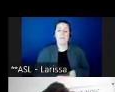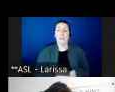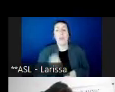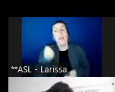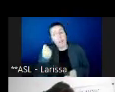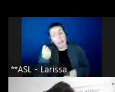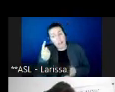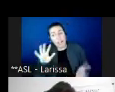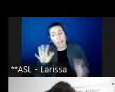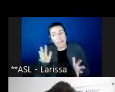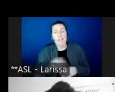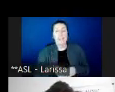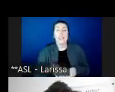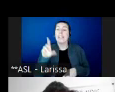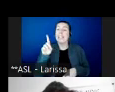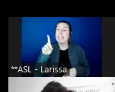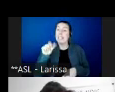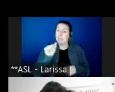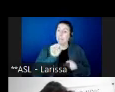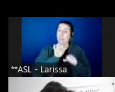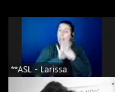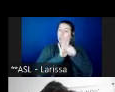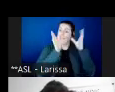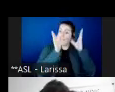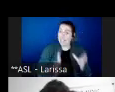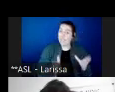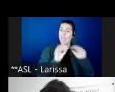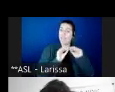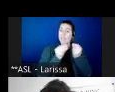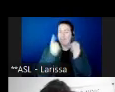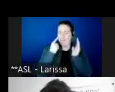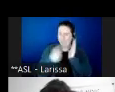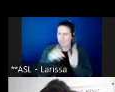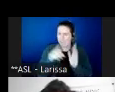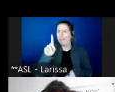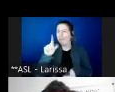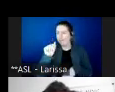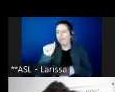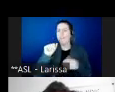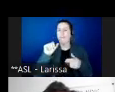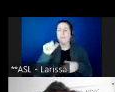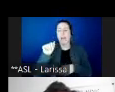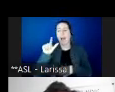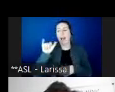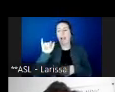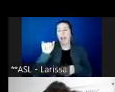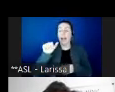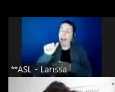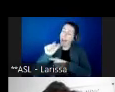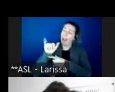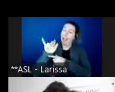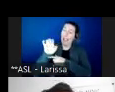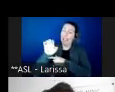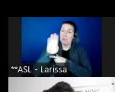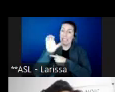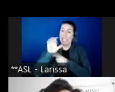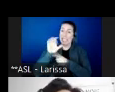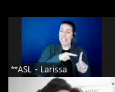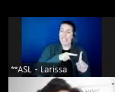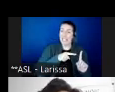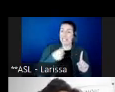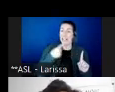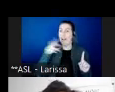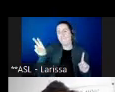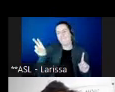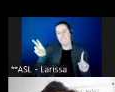However, disability activists and organizations such as Disability Alliance BC have called this act, and have critiqued